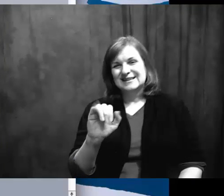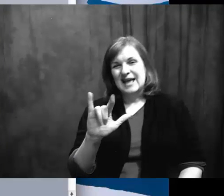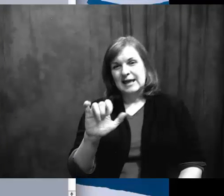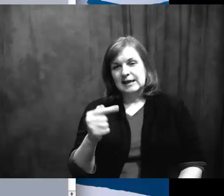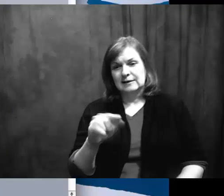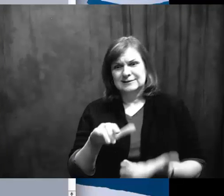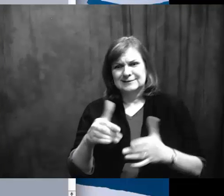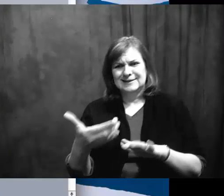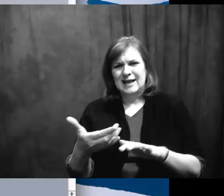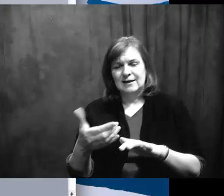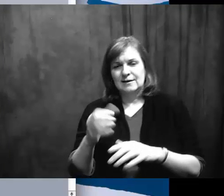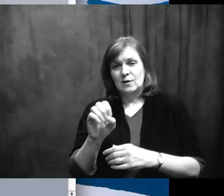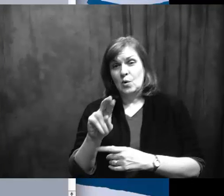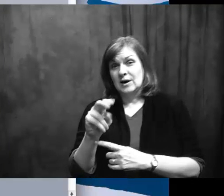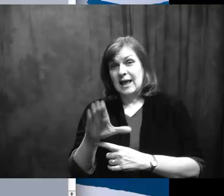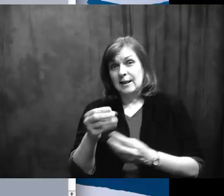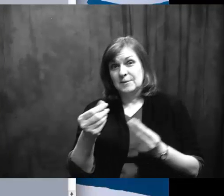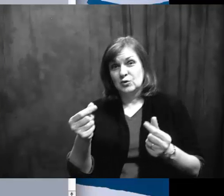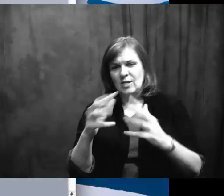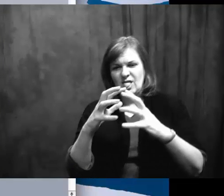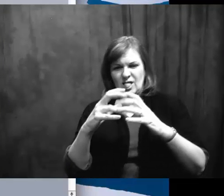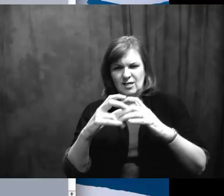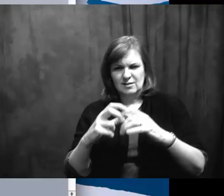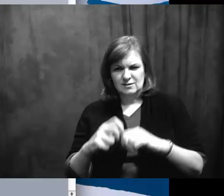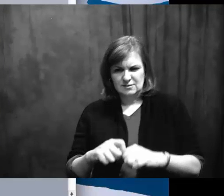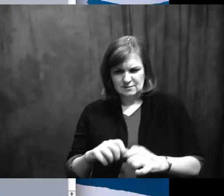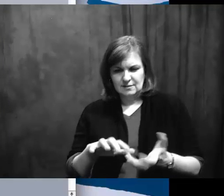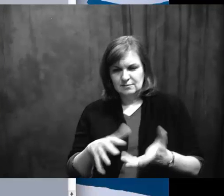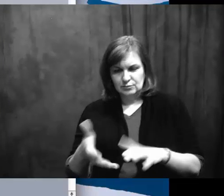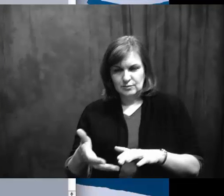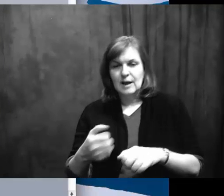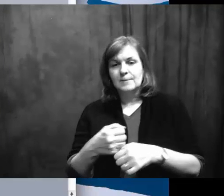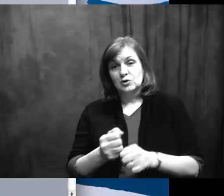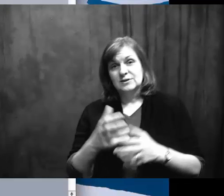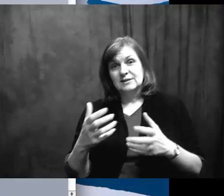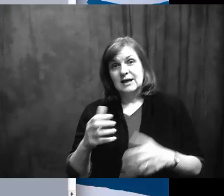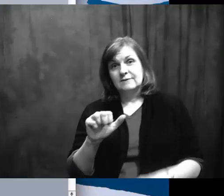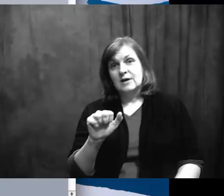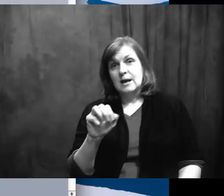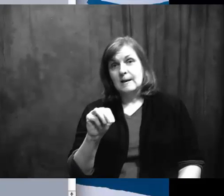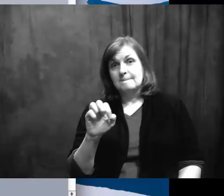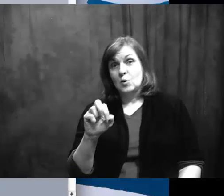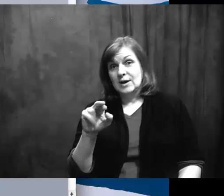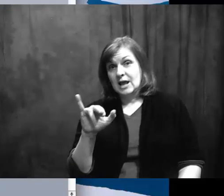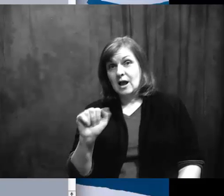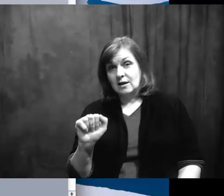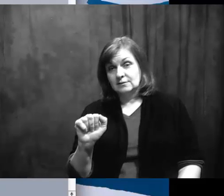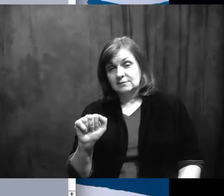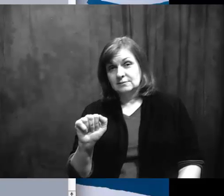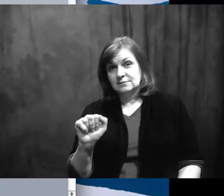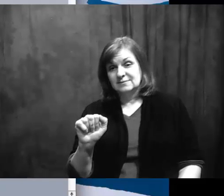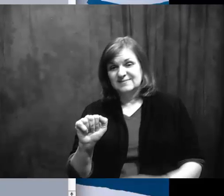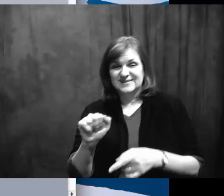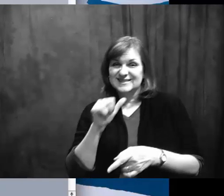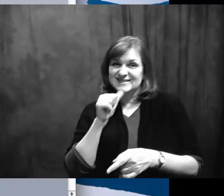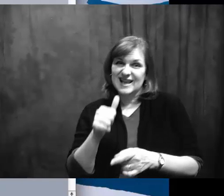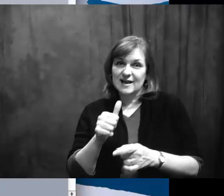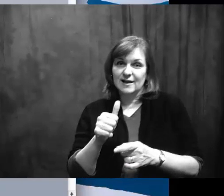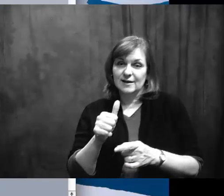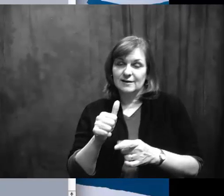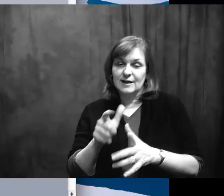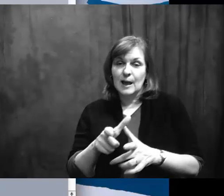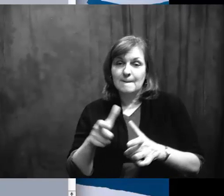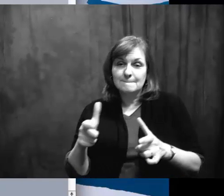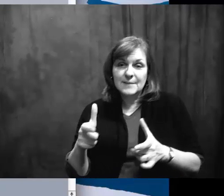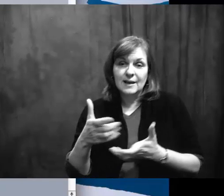Decaying and dead organic matter produces quite a bit of ammonia. So this isn't